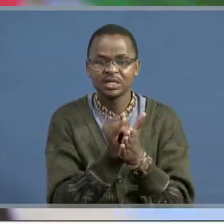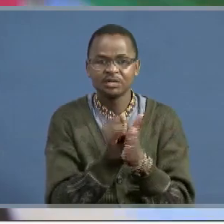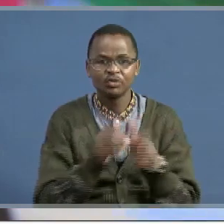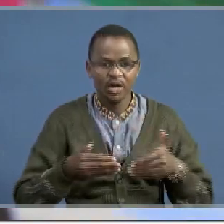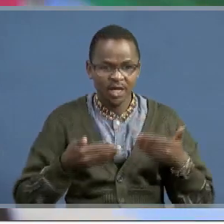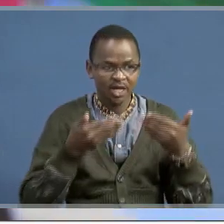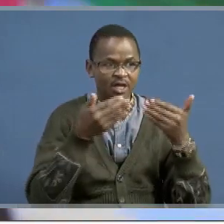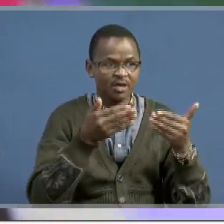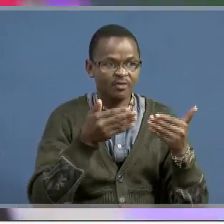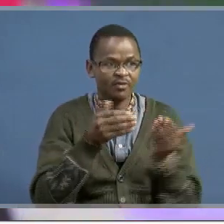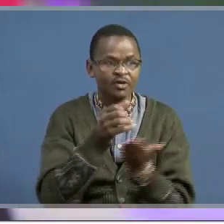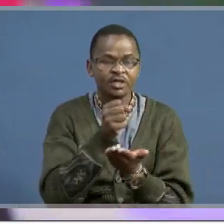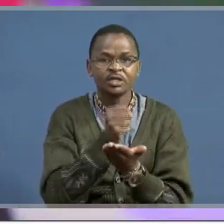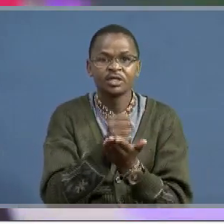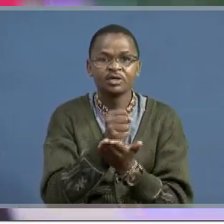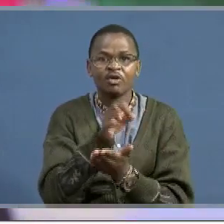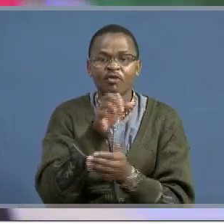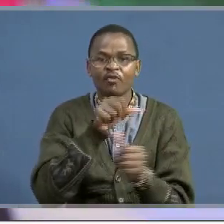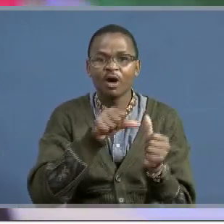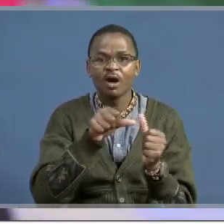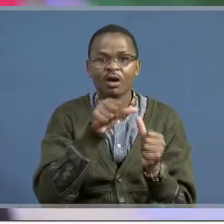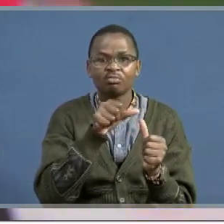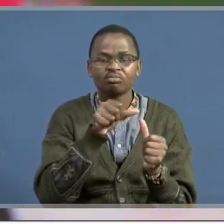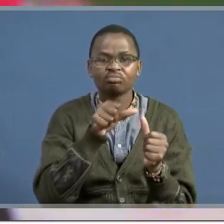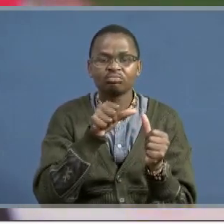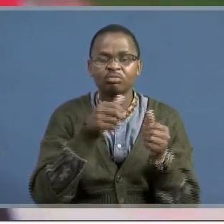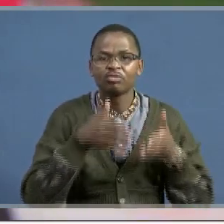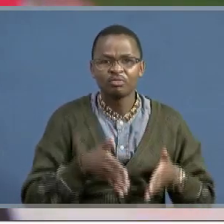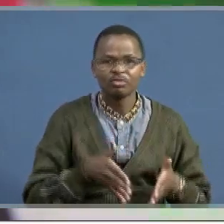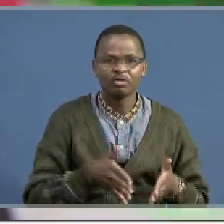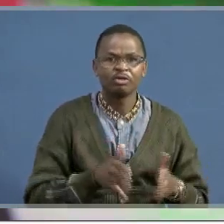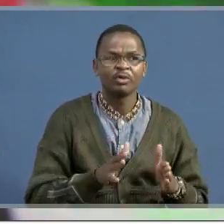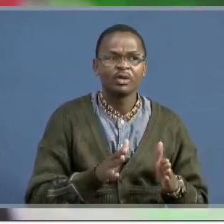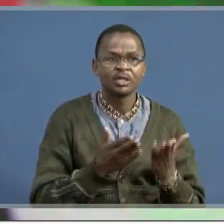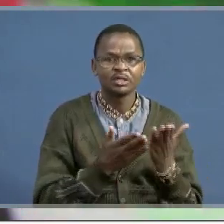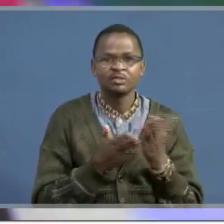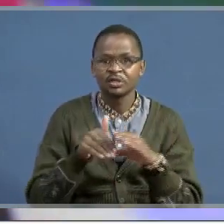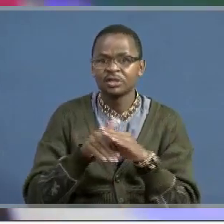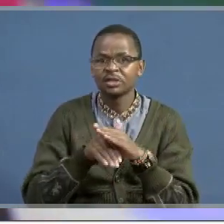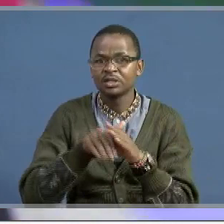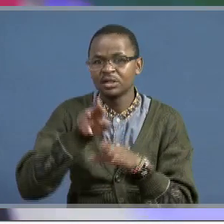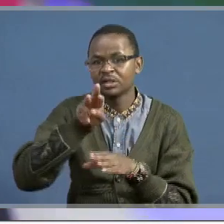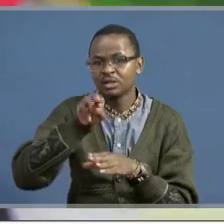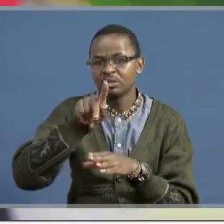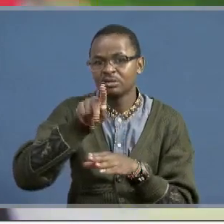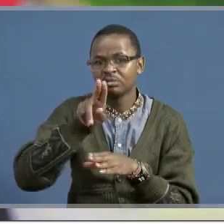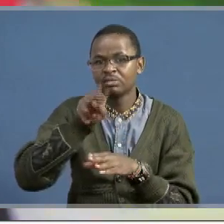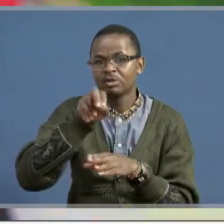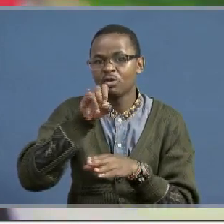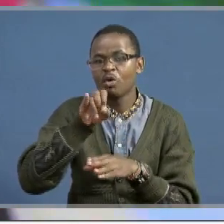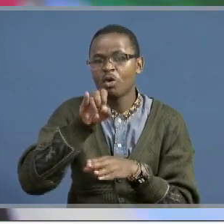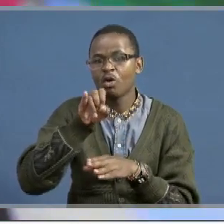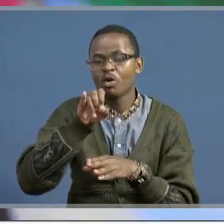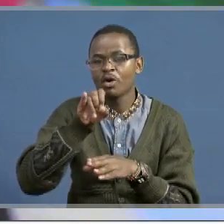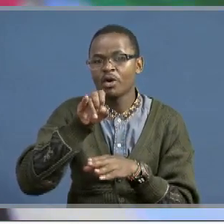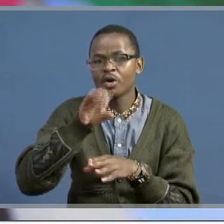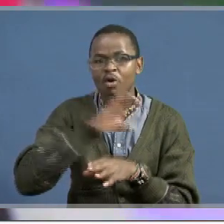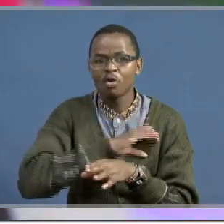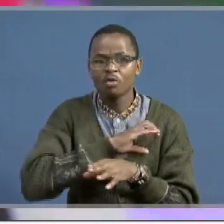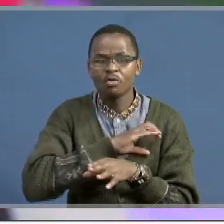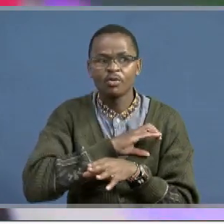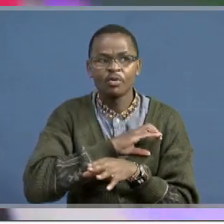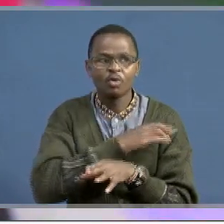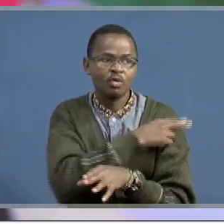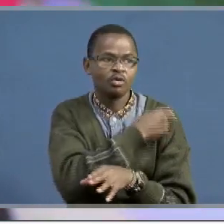offer state-of-the-art maternal and child services in Makueni County. In our old hospital, Your